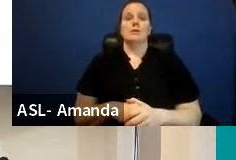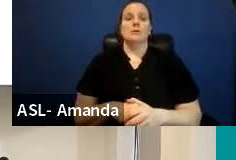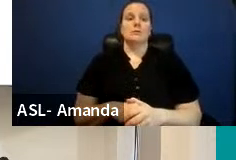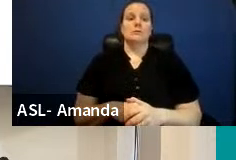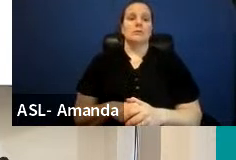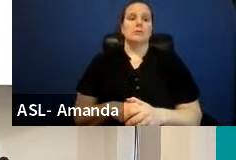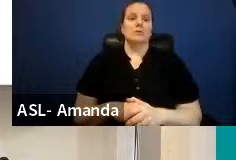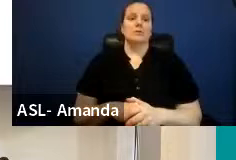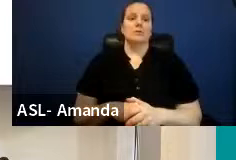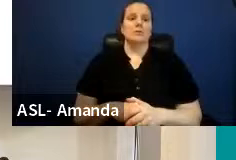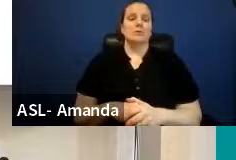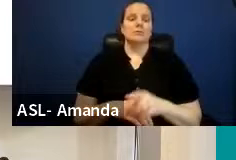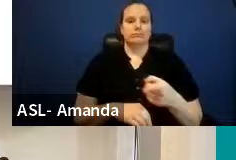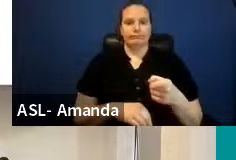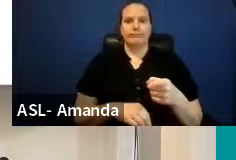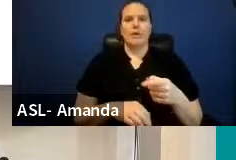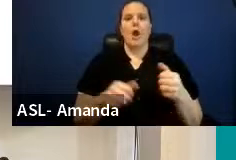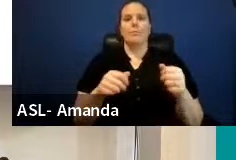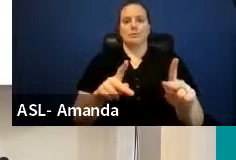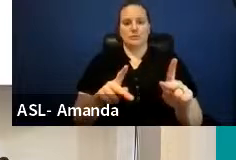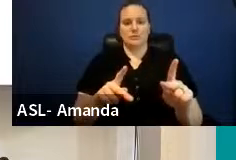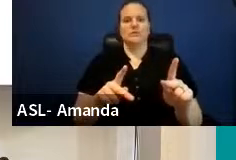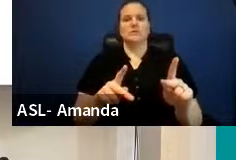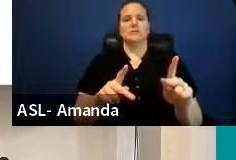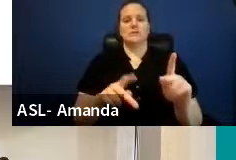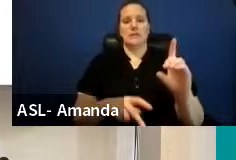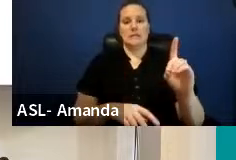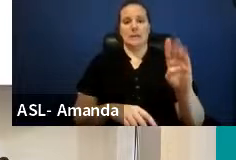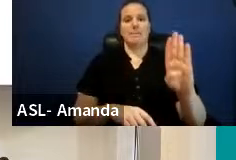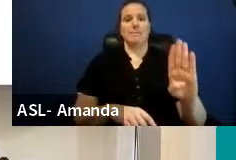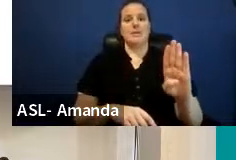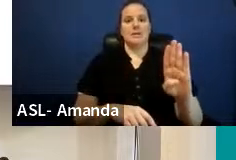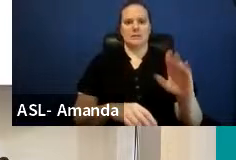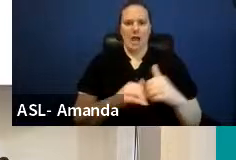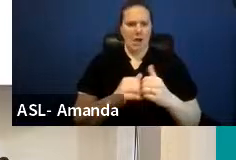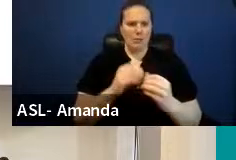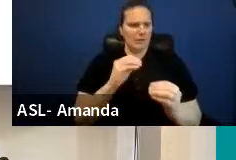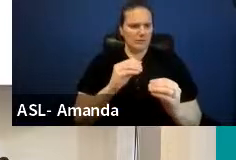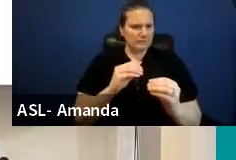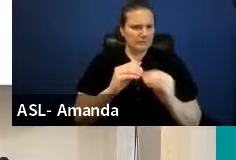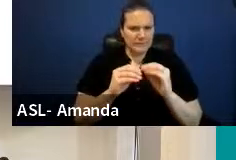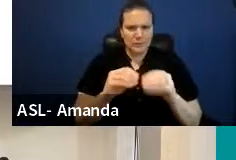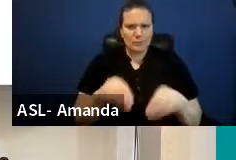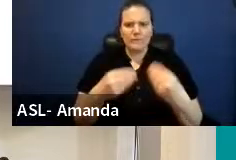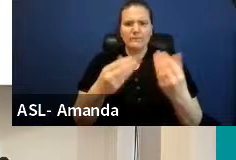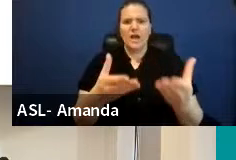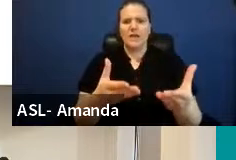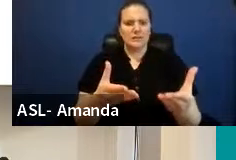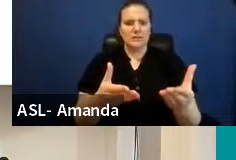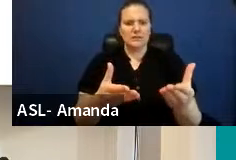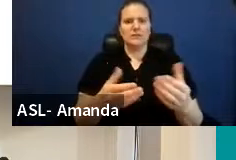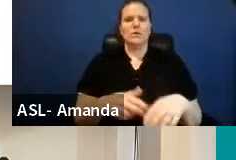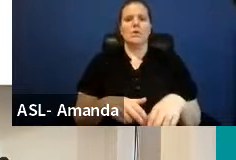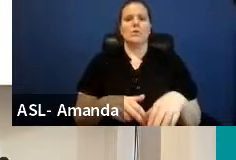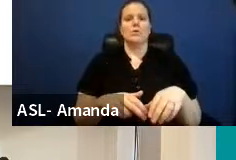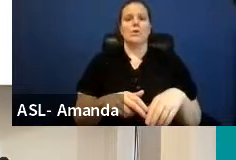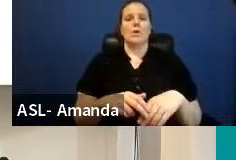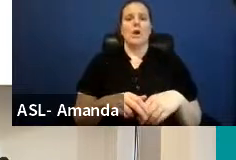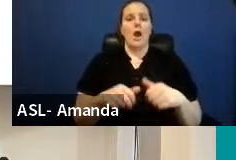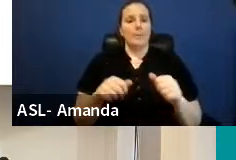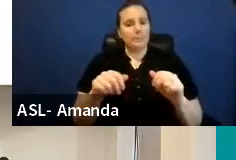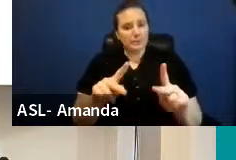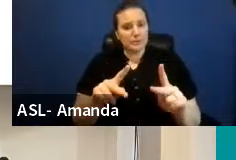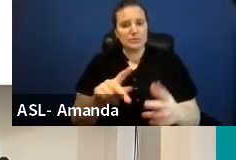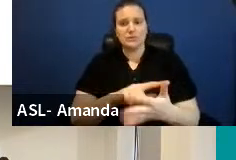those DB opportunities and how we're trying to focus on providing those. We also met with